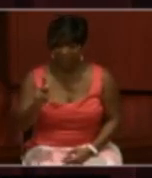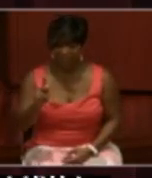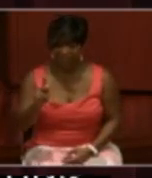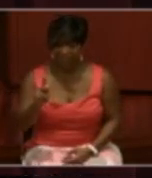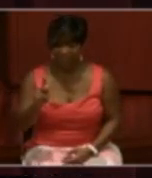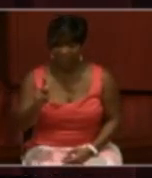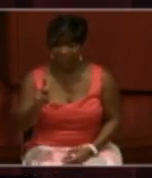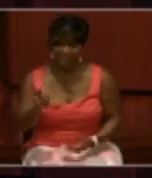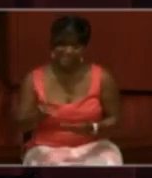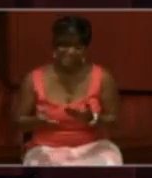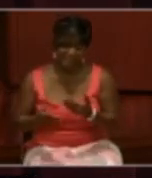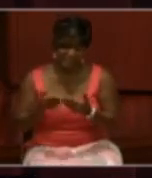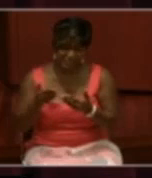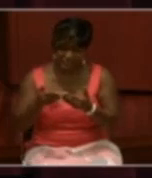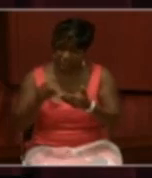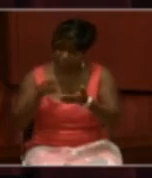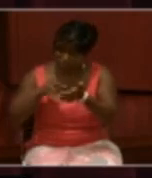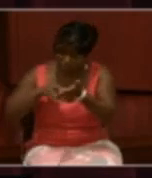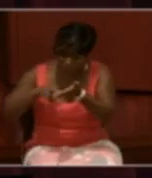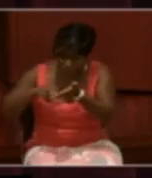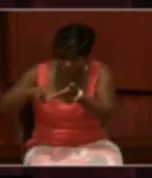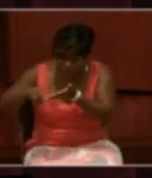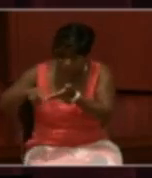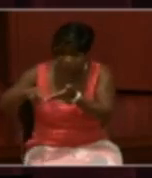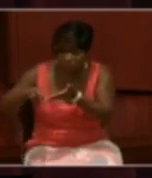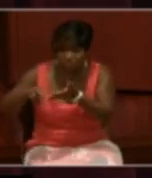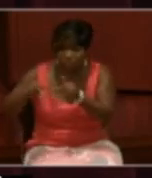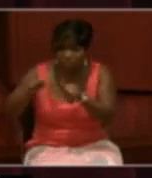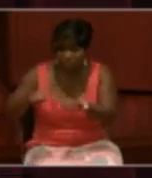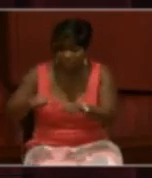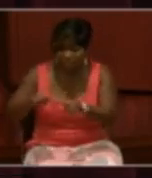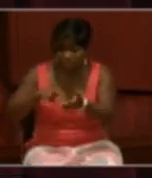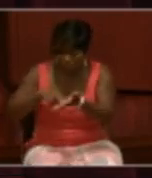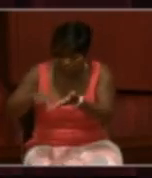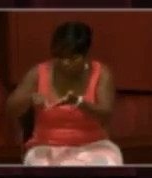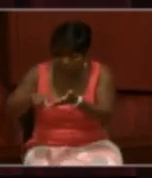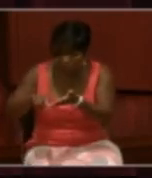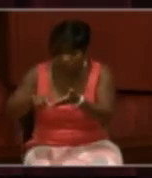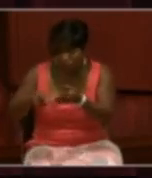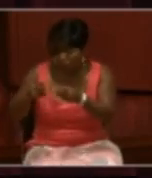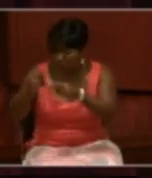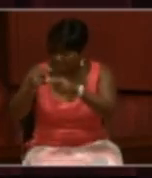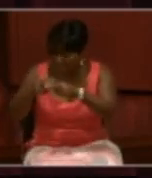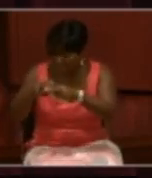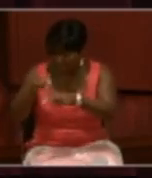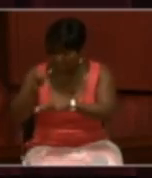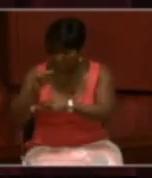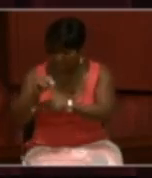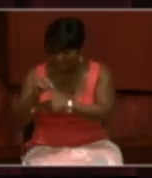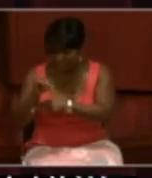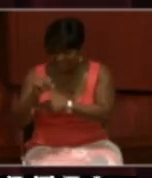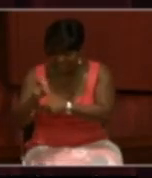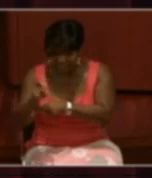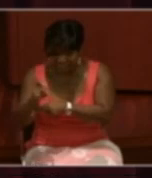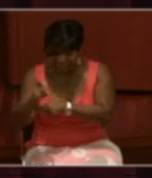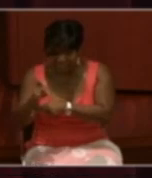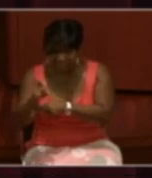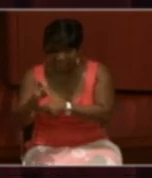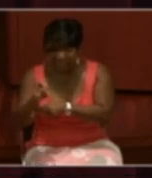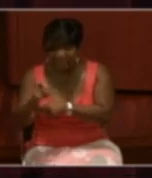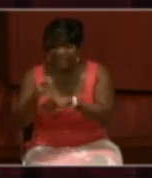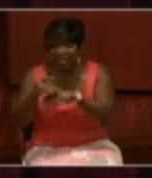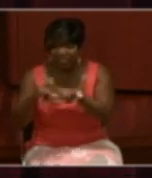is very easy to research. You can research it through a name index. It's now available